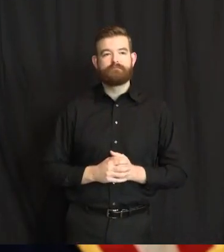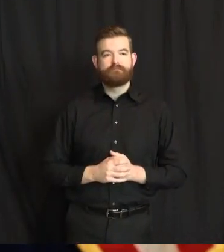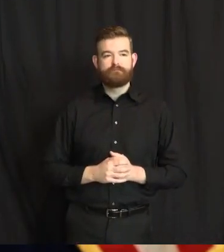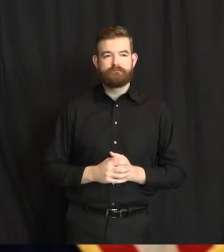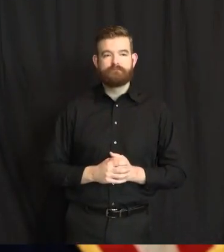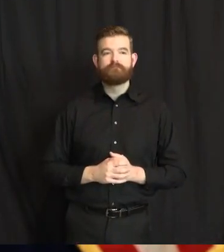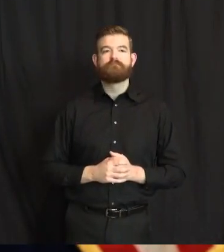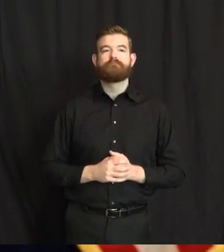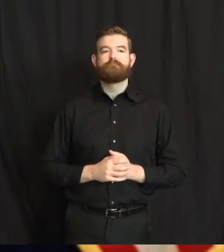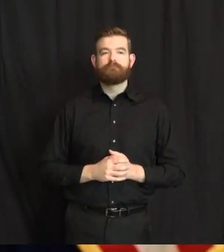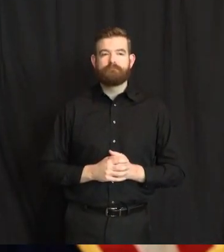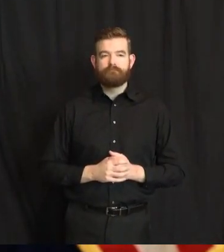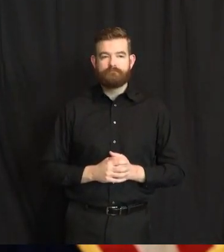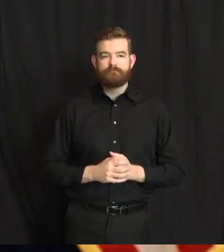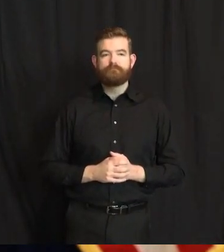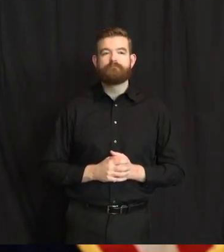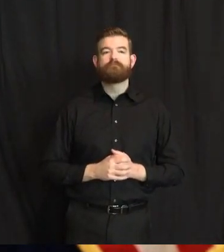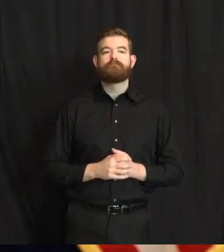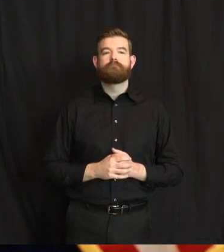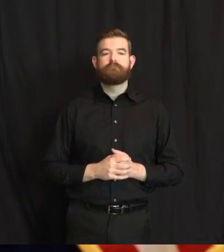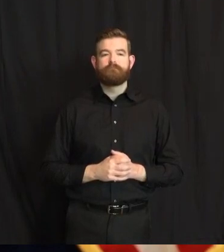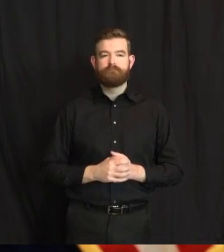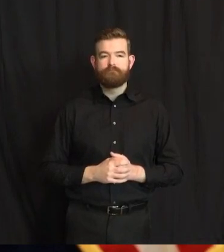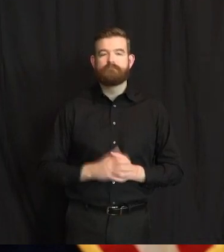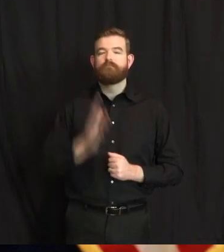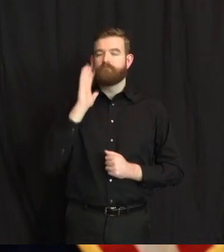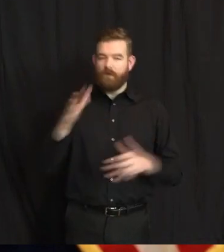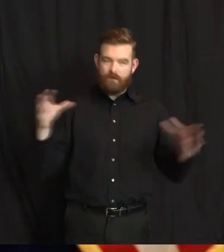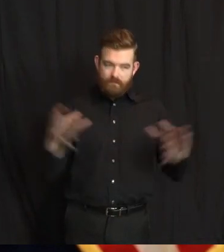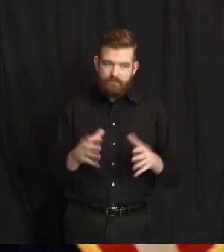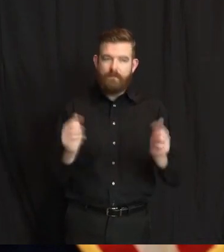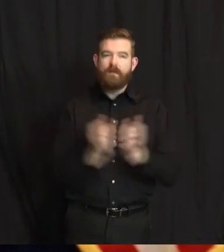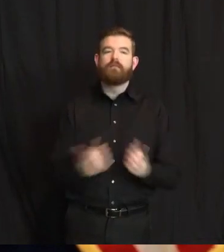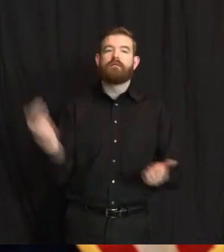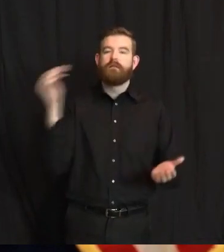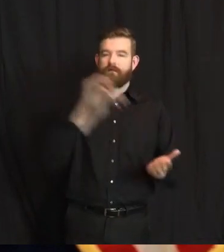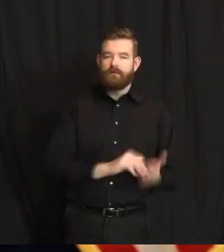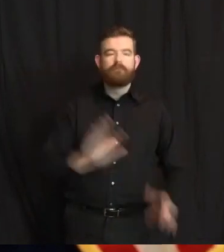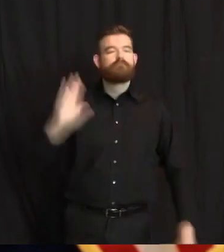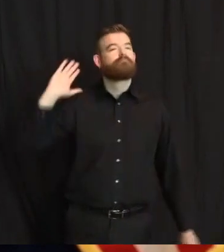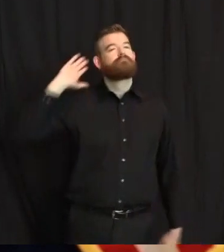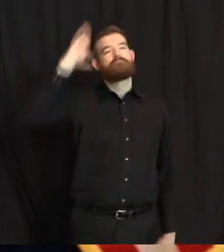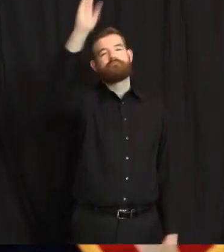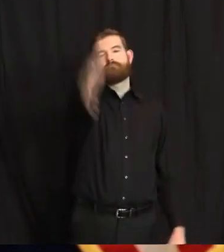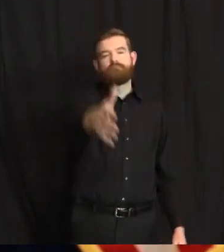there, and we will be able to come together again as one New Jersey family, stronger than ever before. Thank you all.